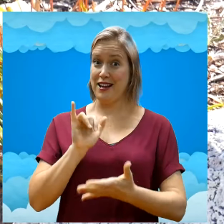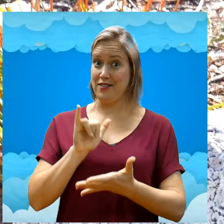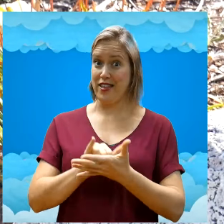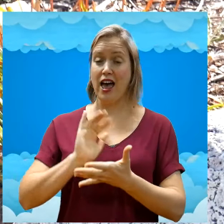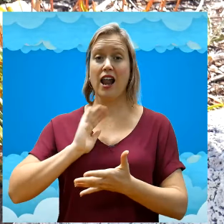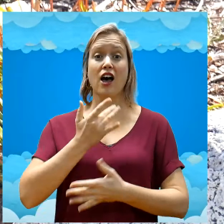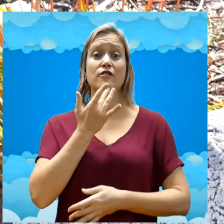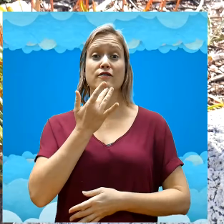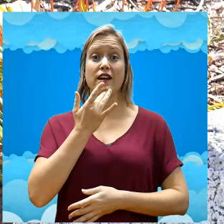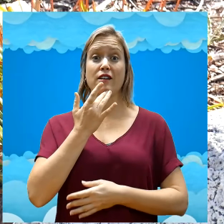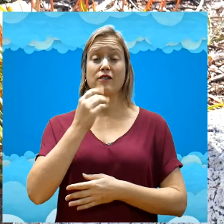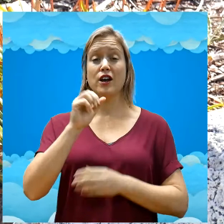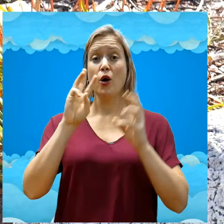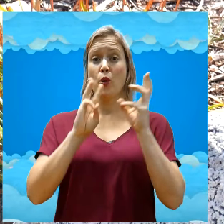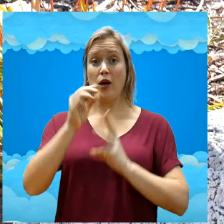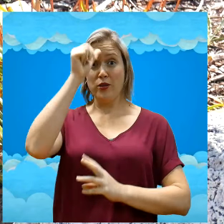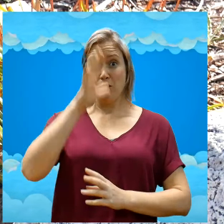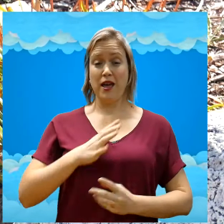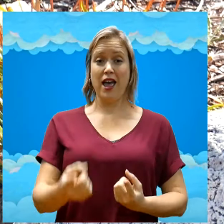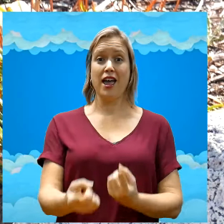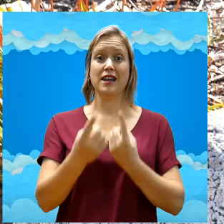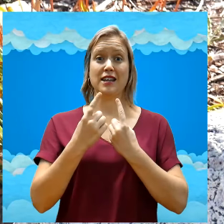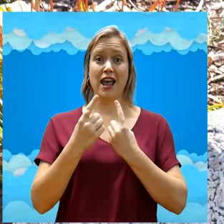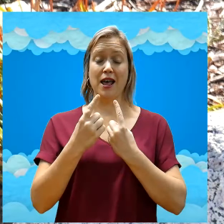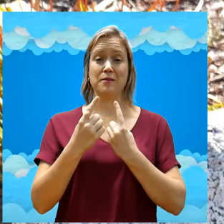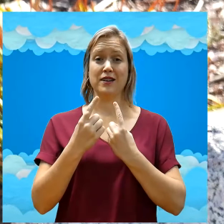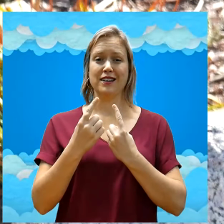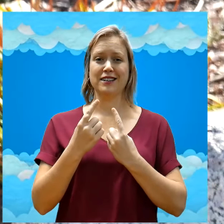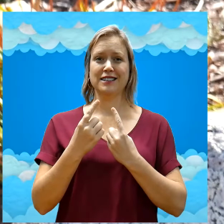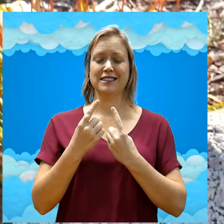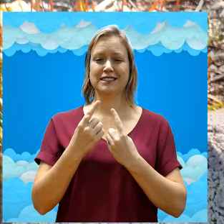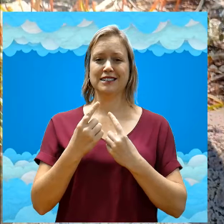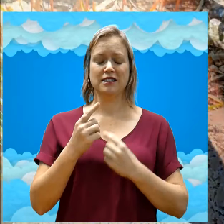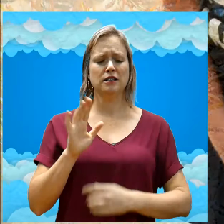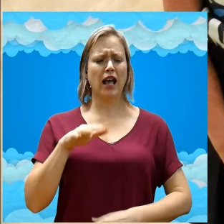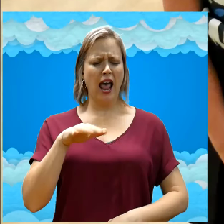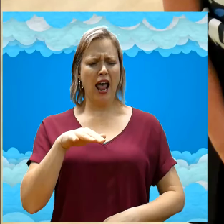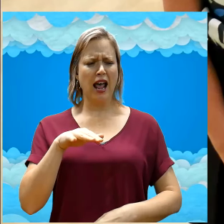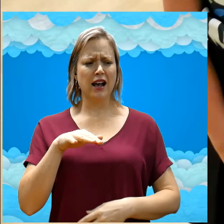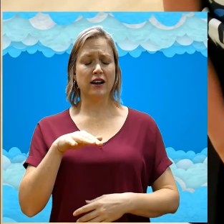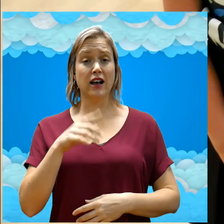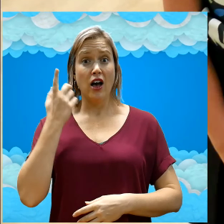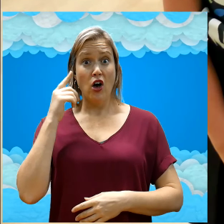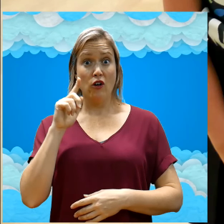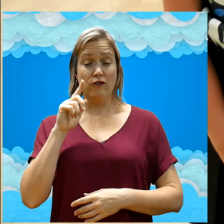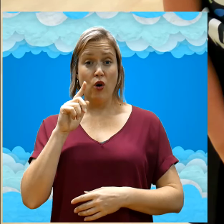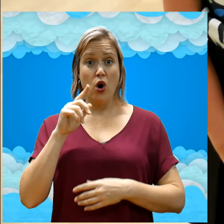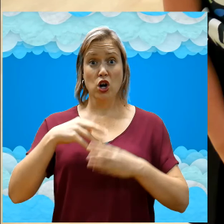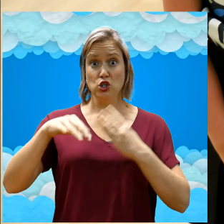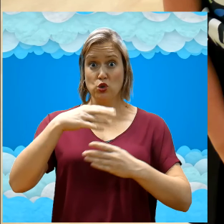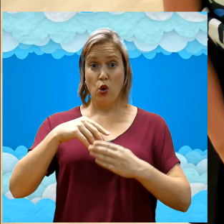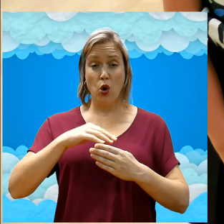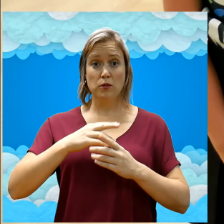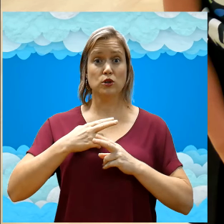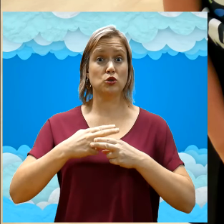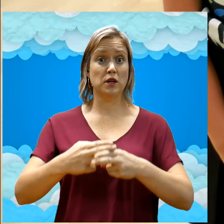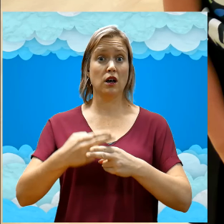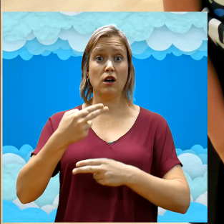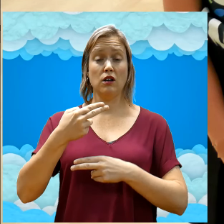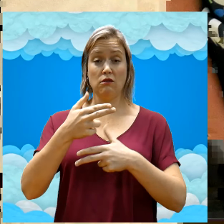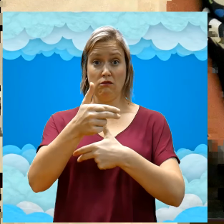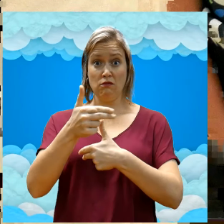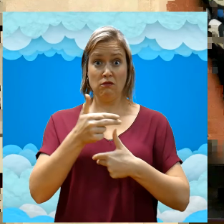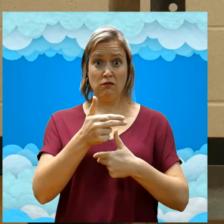from CBS4, Dave Aguilera, came to teach our second graders about this crazy Colorado weather. For a storm to be called a hurricane,